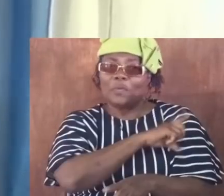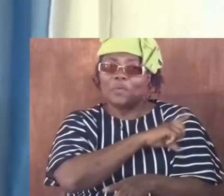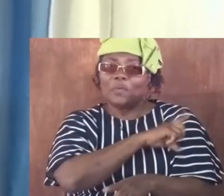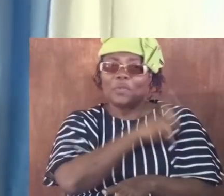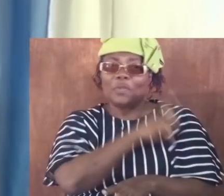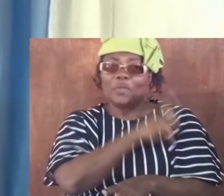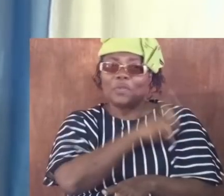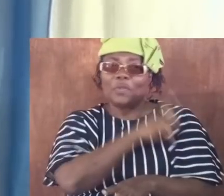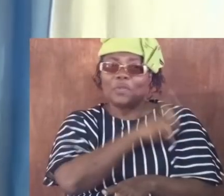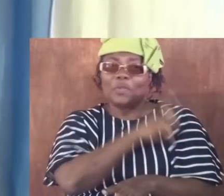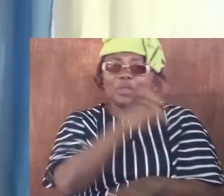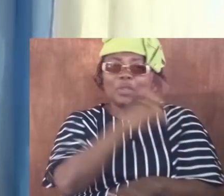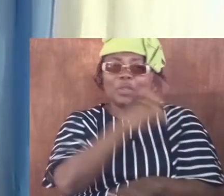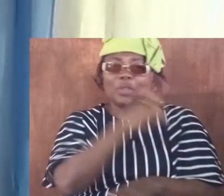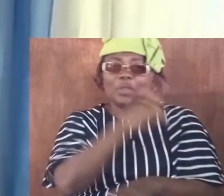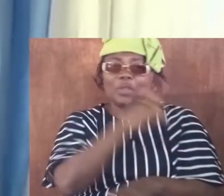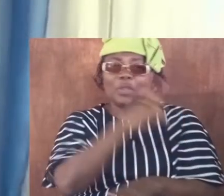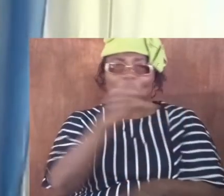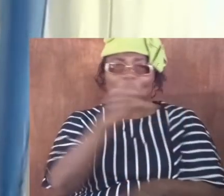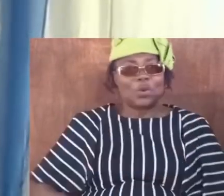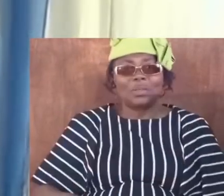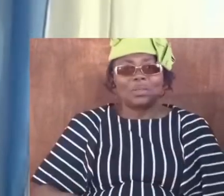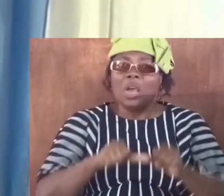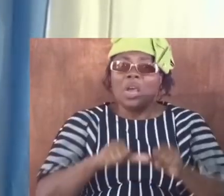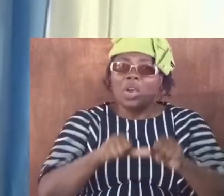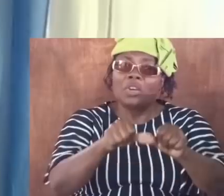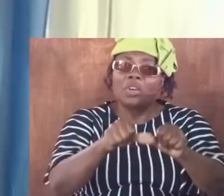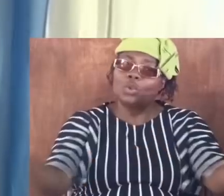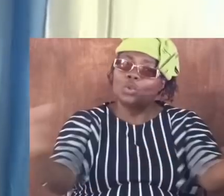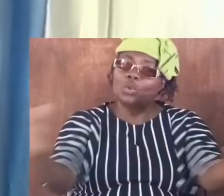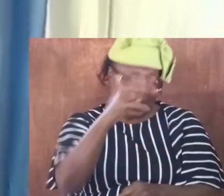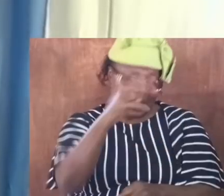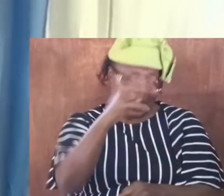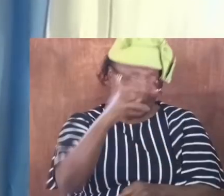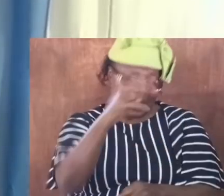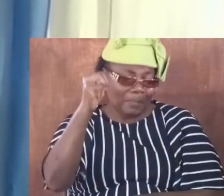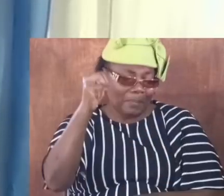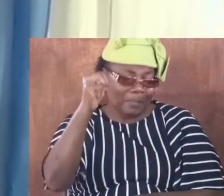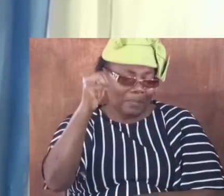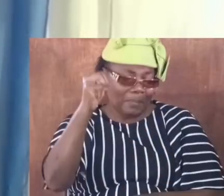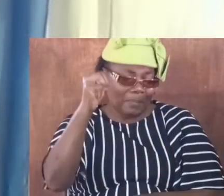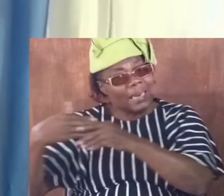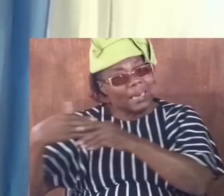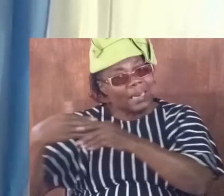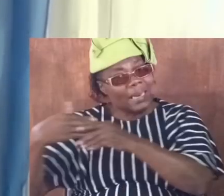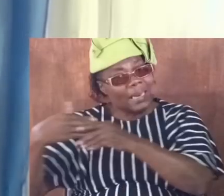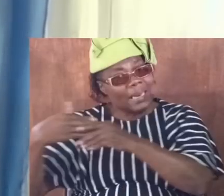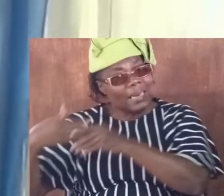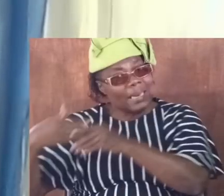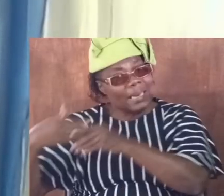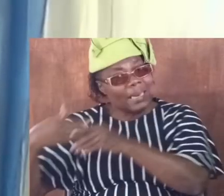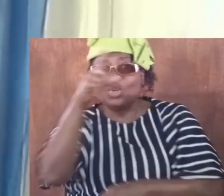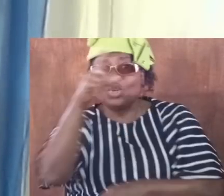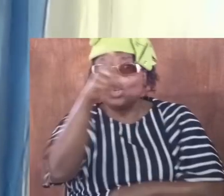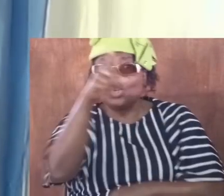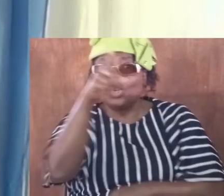him and watch and see what our God will do in